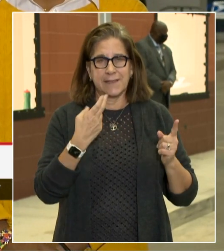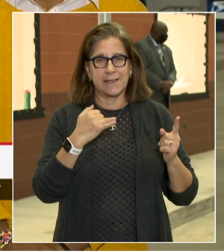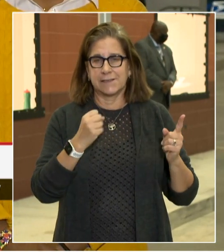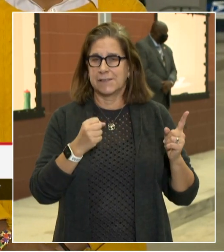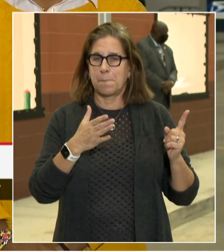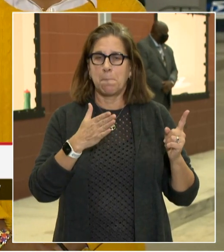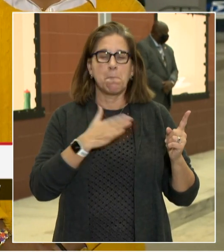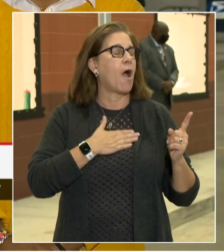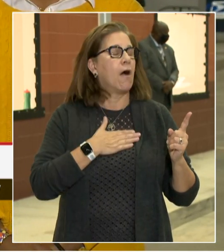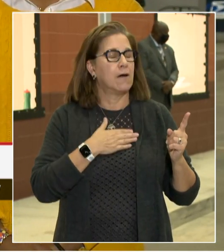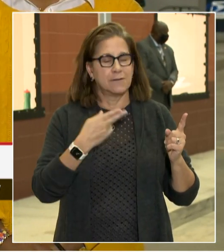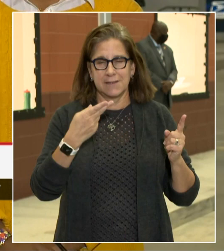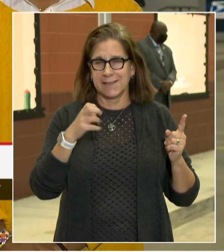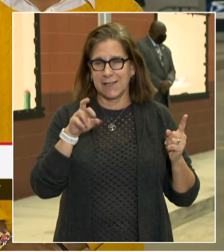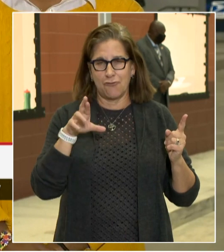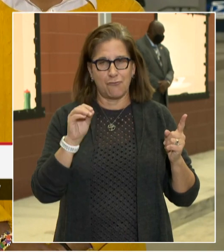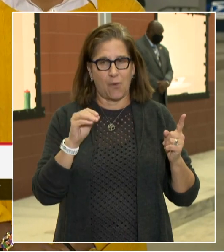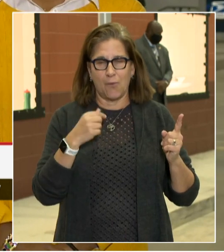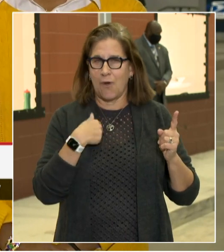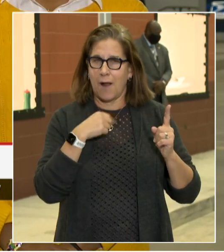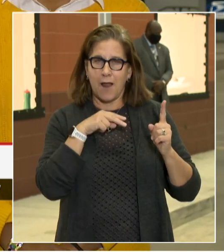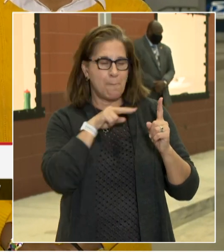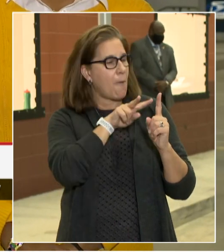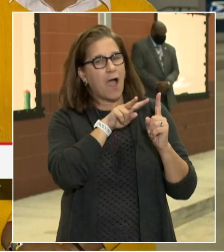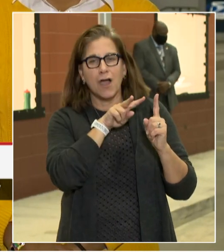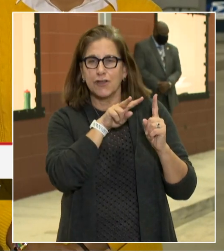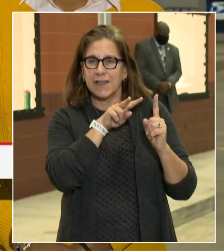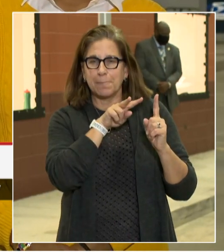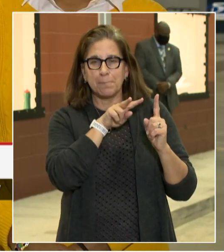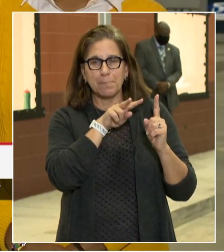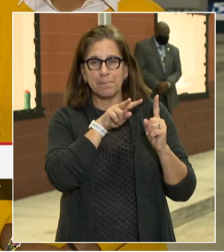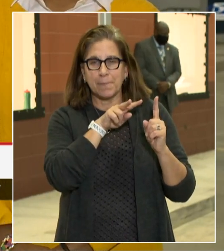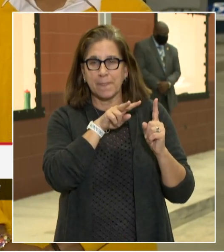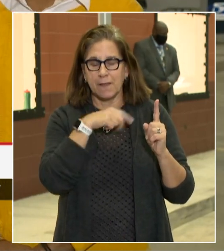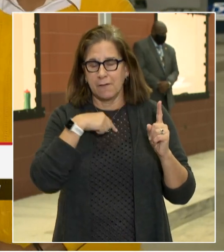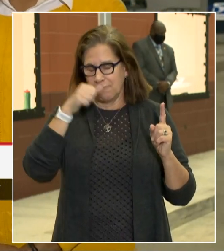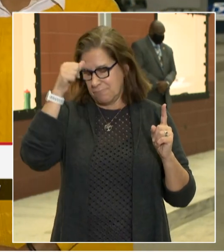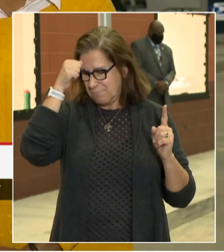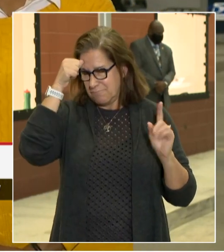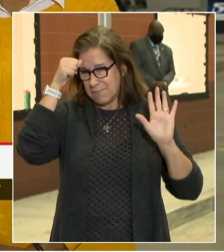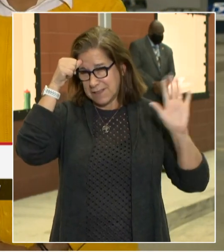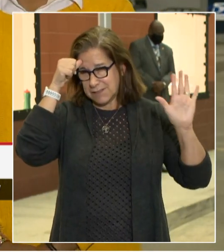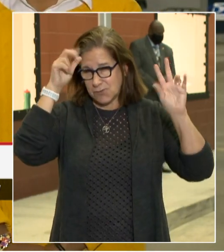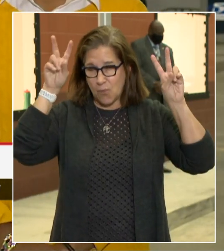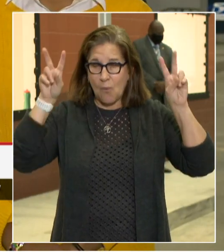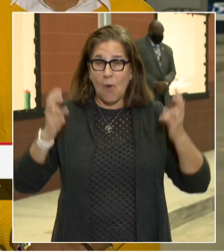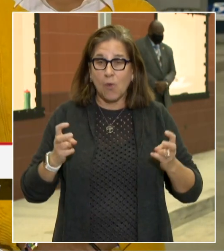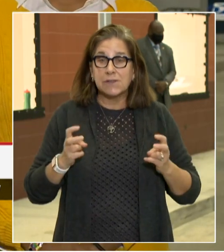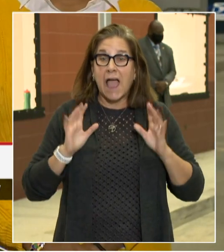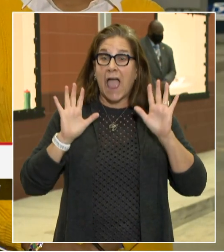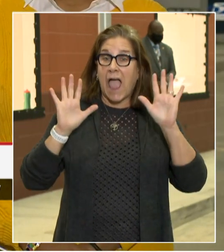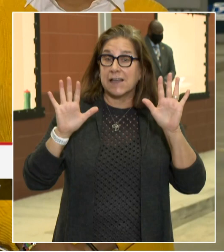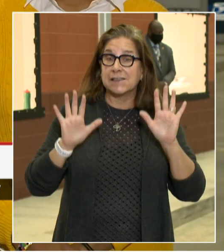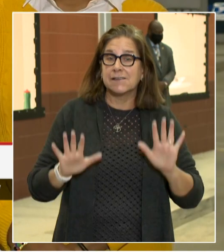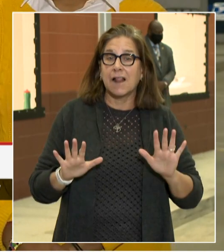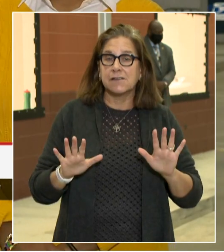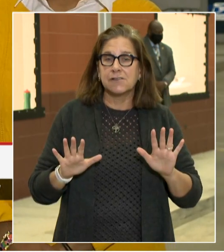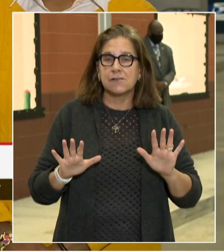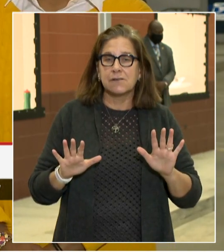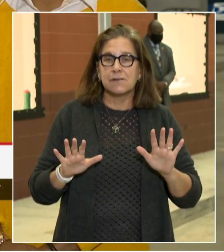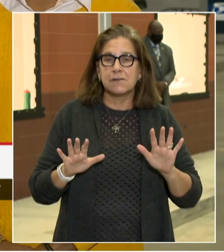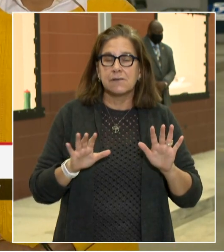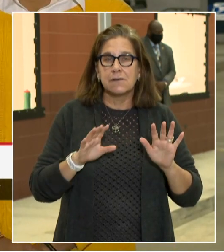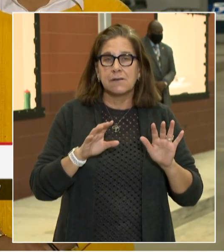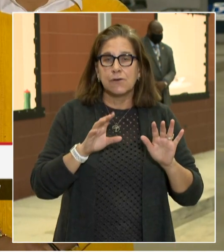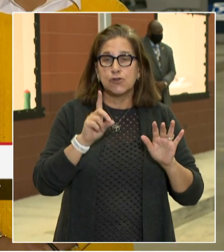with me day in and day out, here in the Metropolitan Police Department, we say excellence is transferable, meaning that excellence transfers to everything